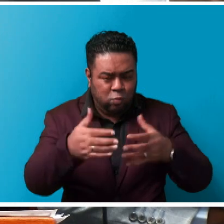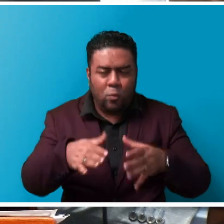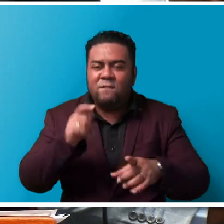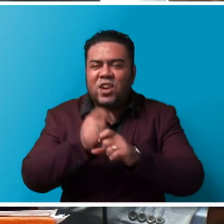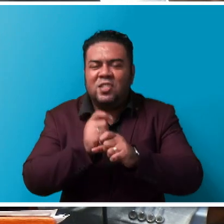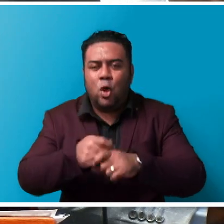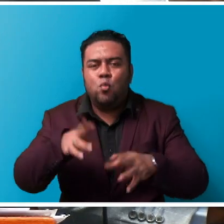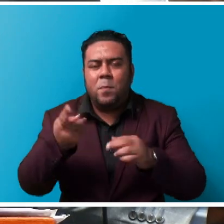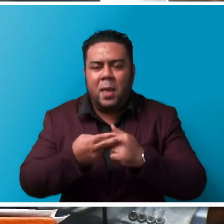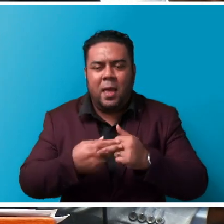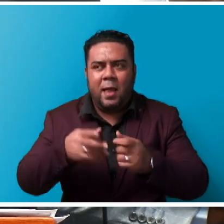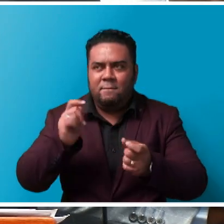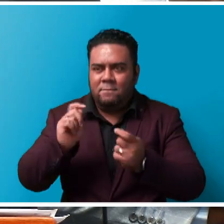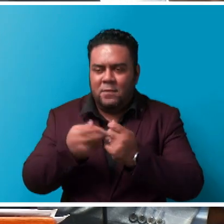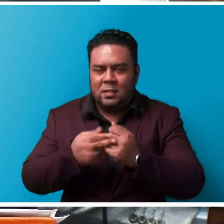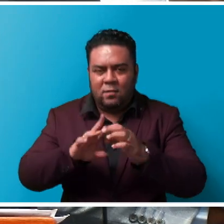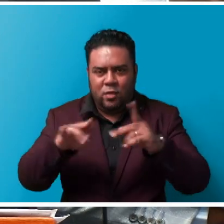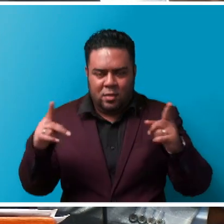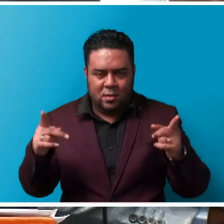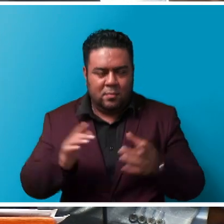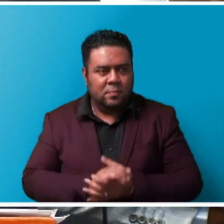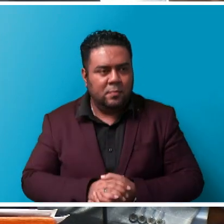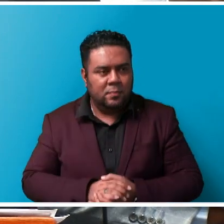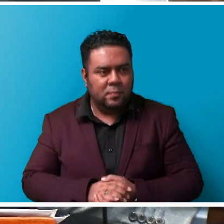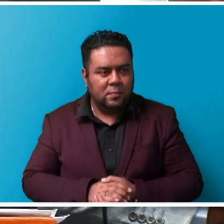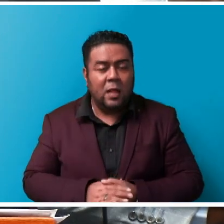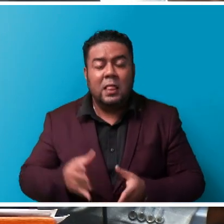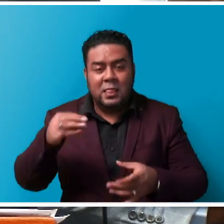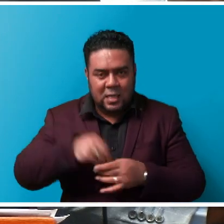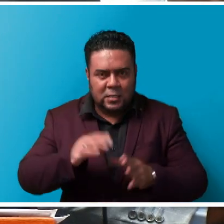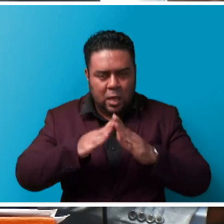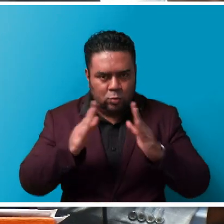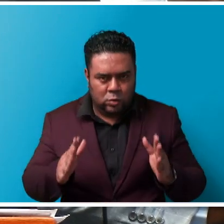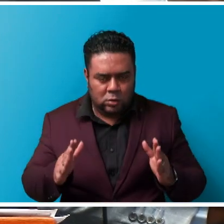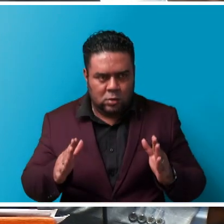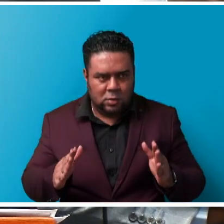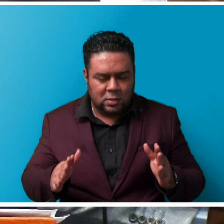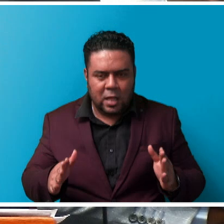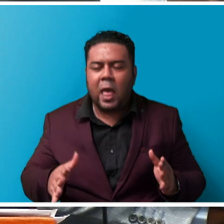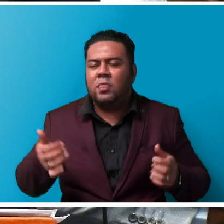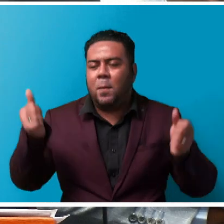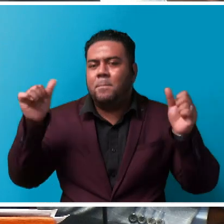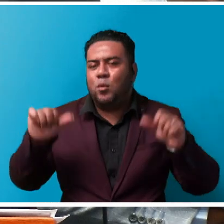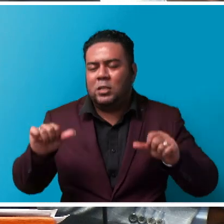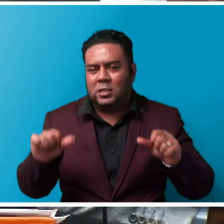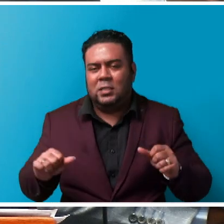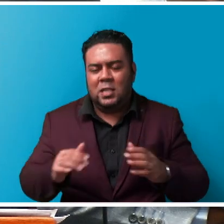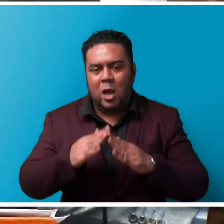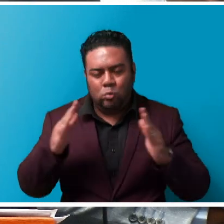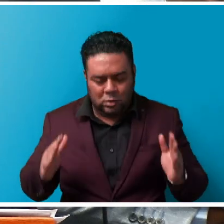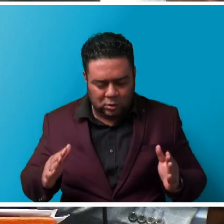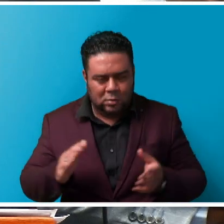and maintenance. And this includes this house and of course the president's